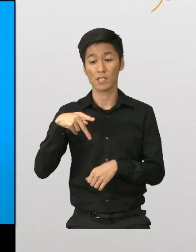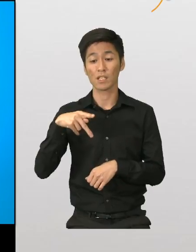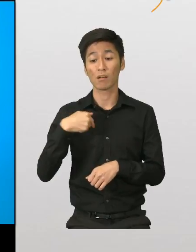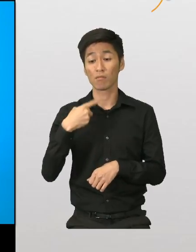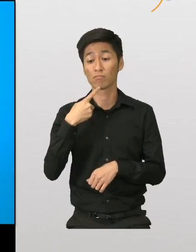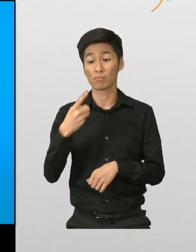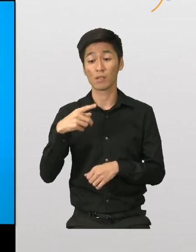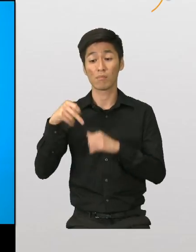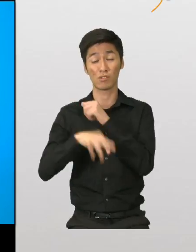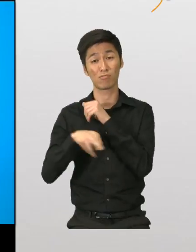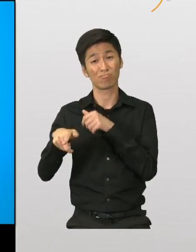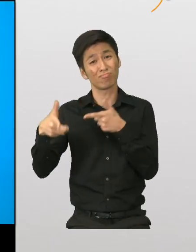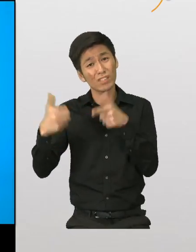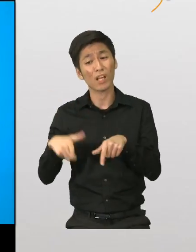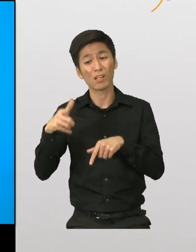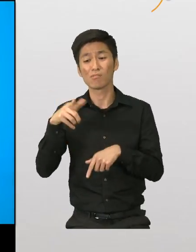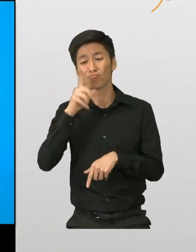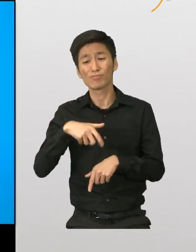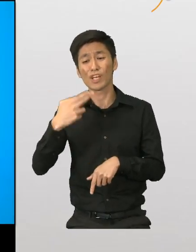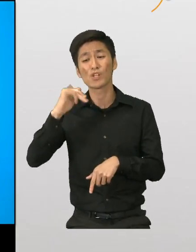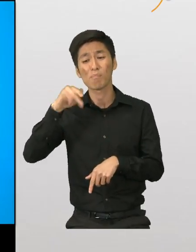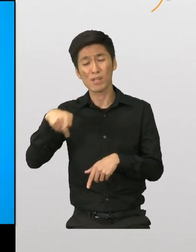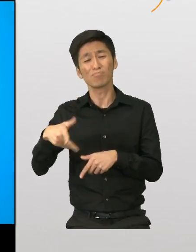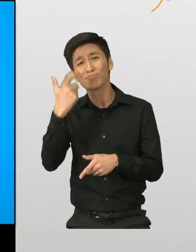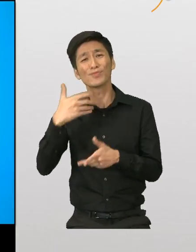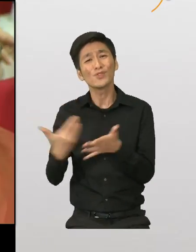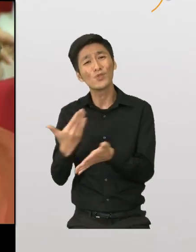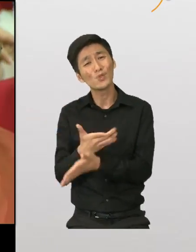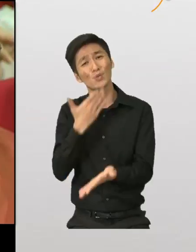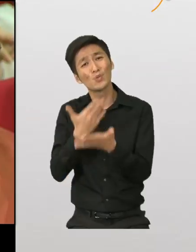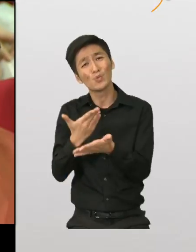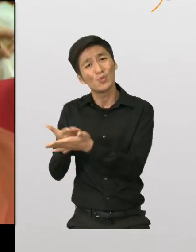Ris flats were very lucky. You don't need HIP yet, you are new, very good.